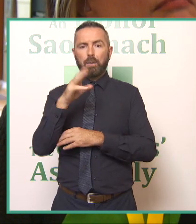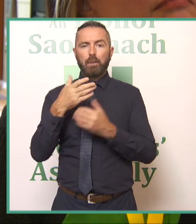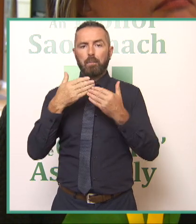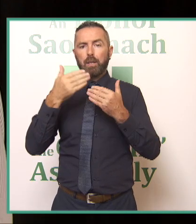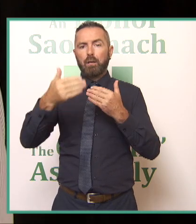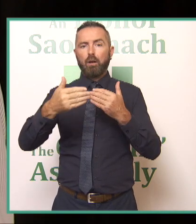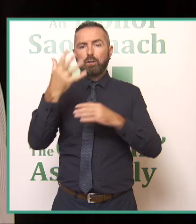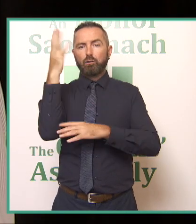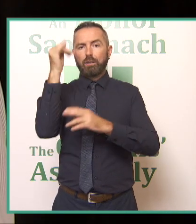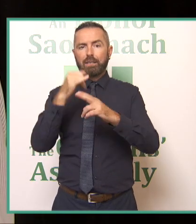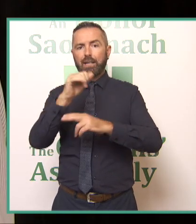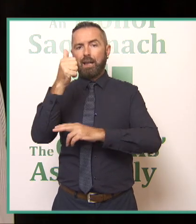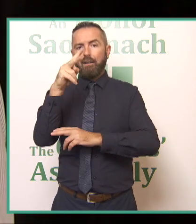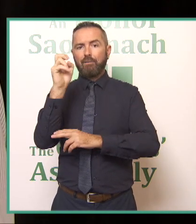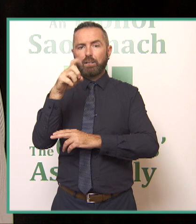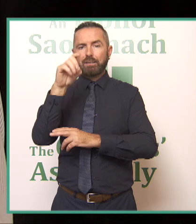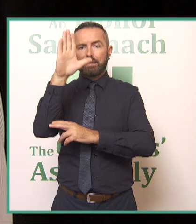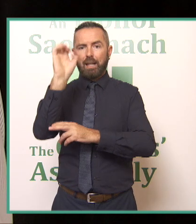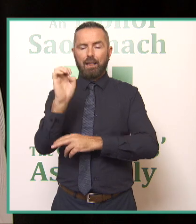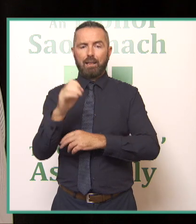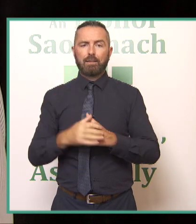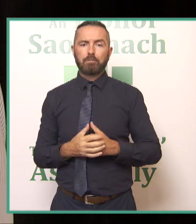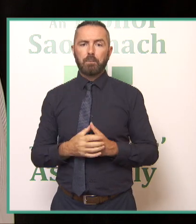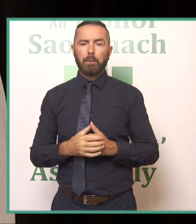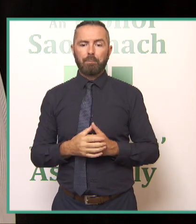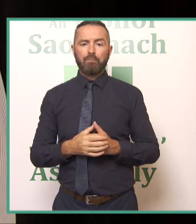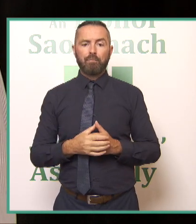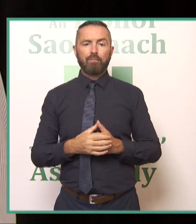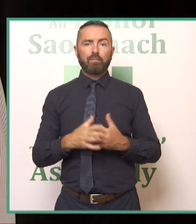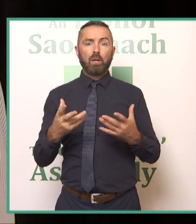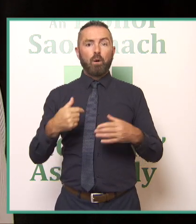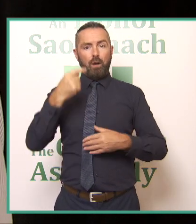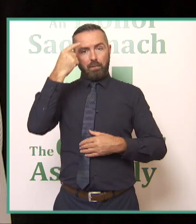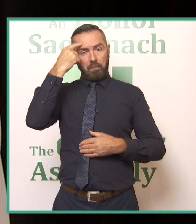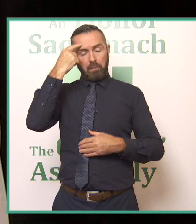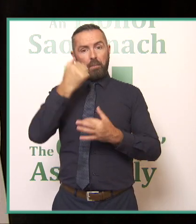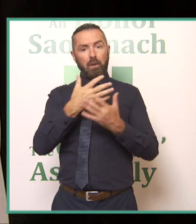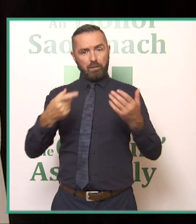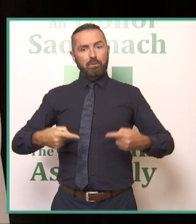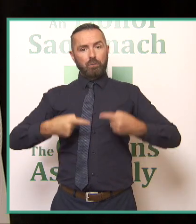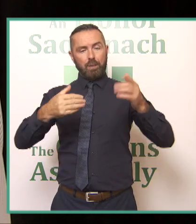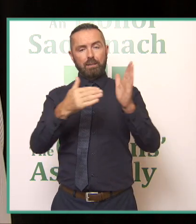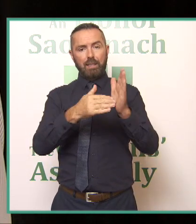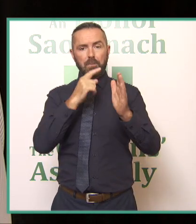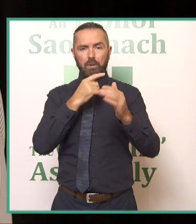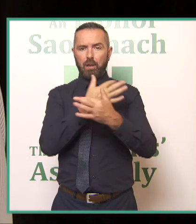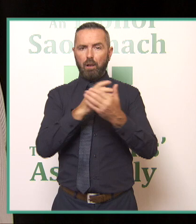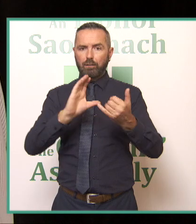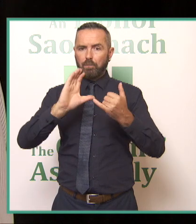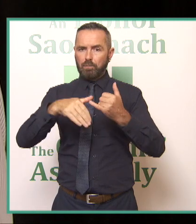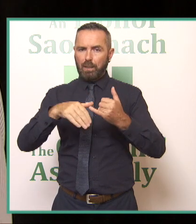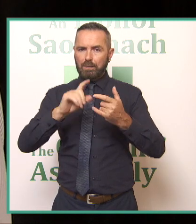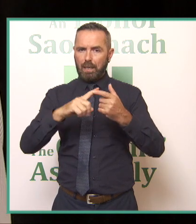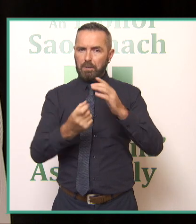Trees in Avondale. So looking at all of this, I think there are challenges, but there's real opportunities here as well and real potential going